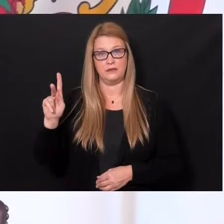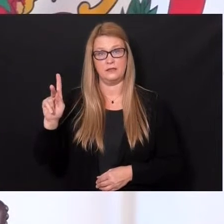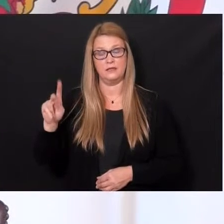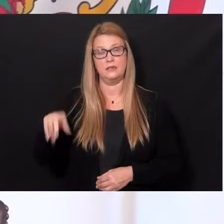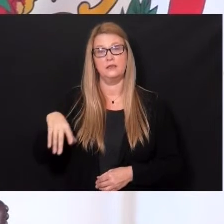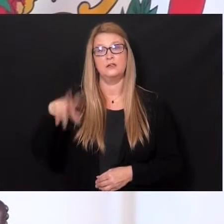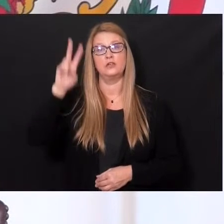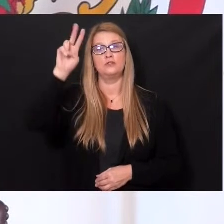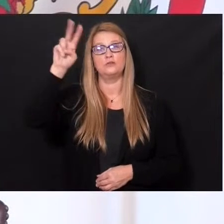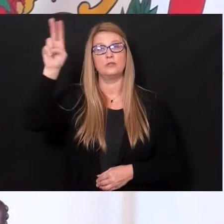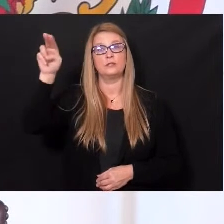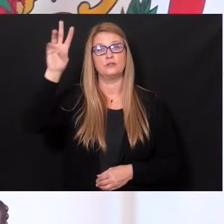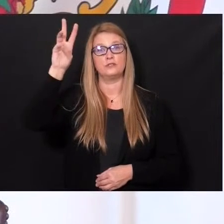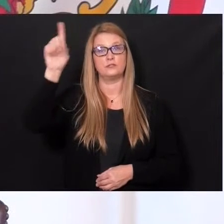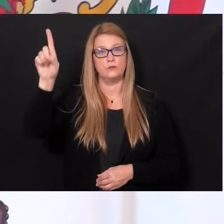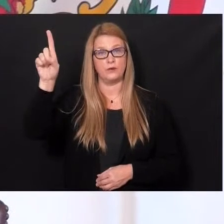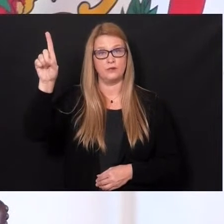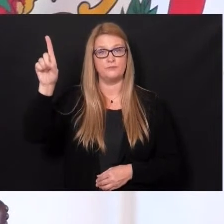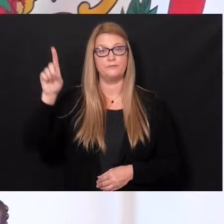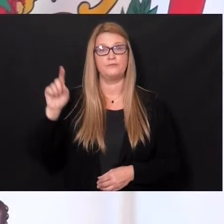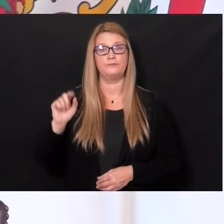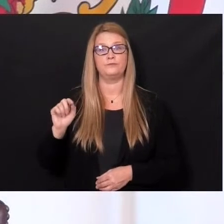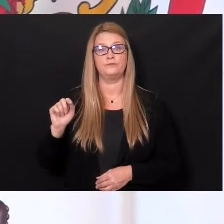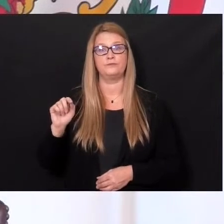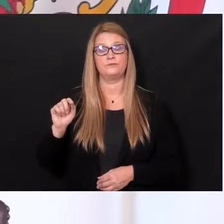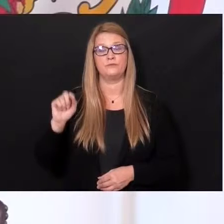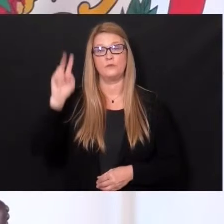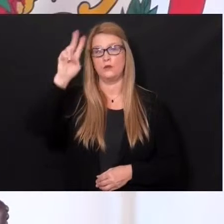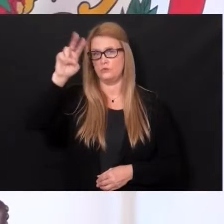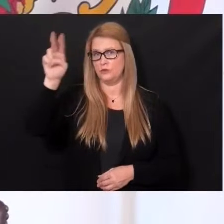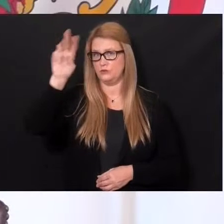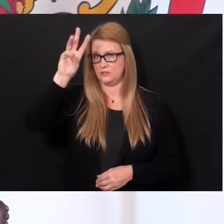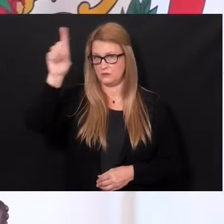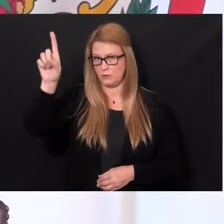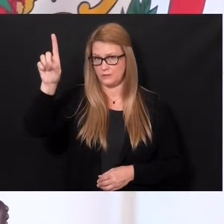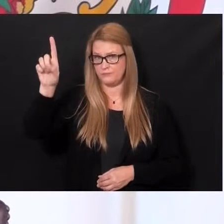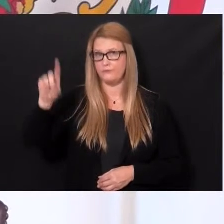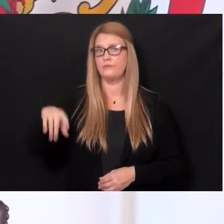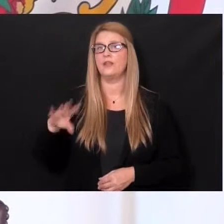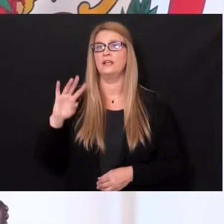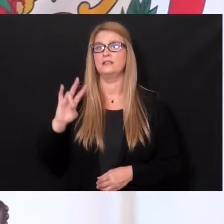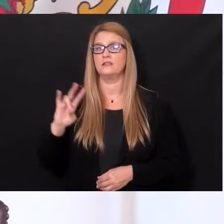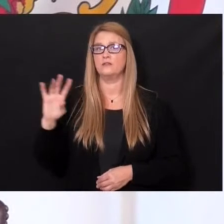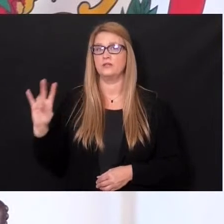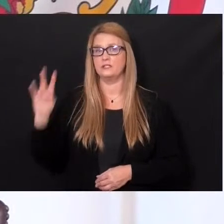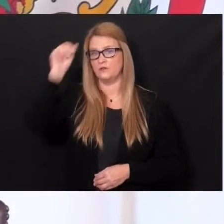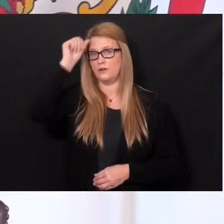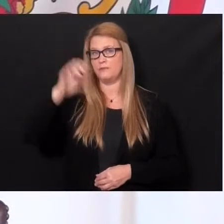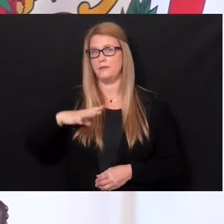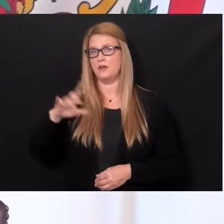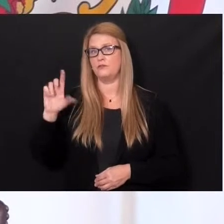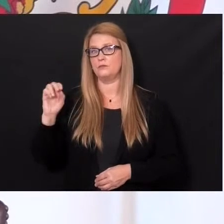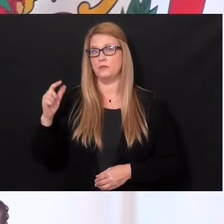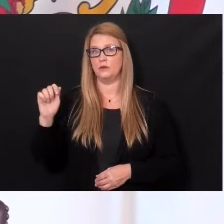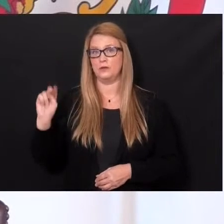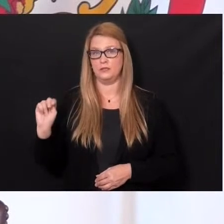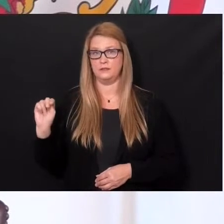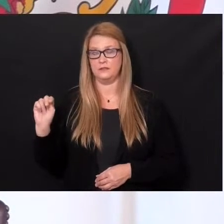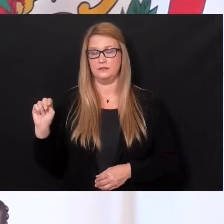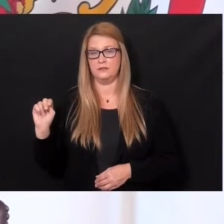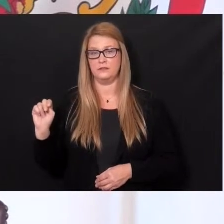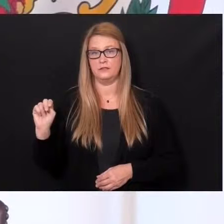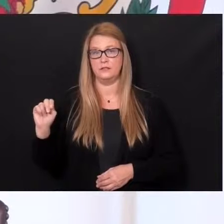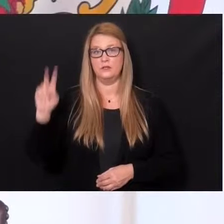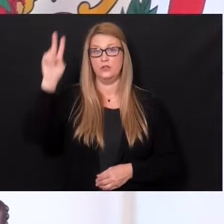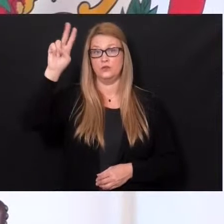Our 2,261st death is a 77-year-old male from Logan County.